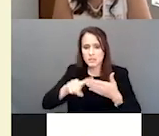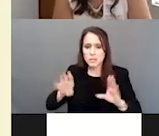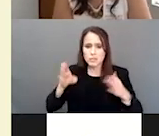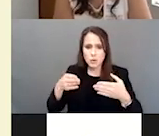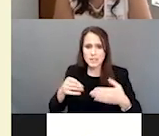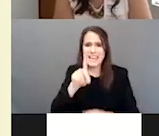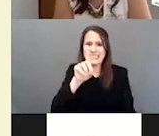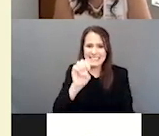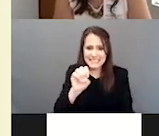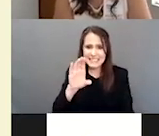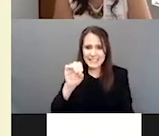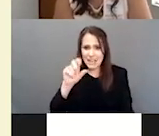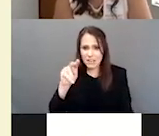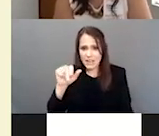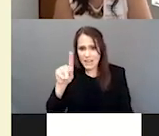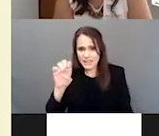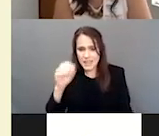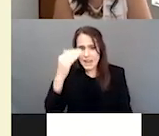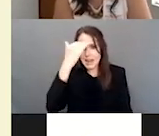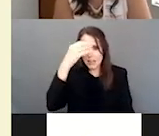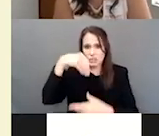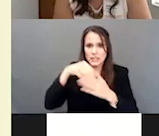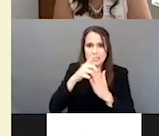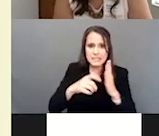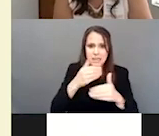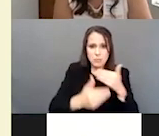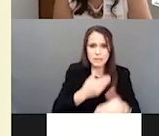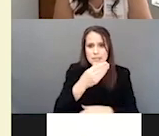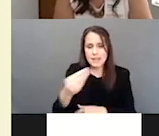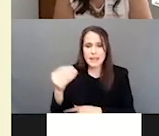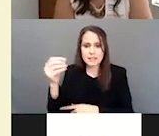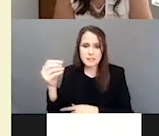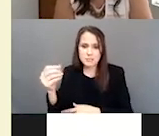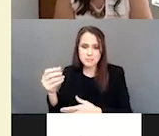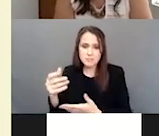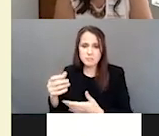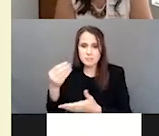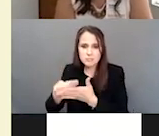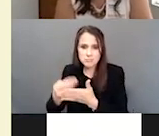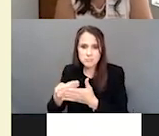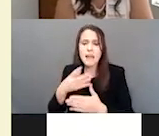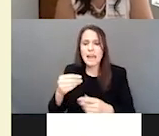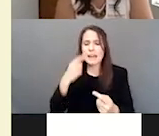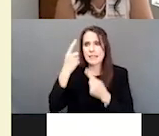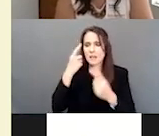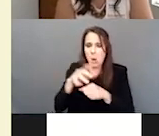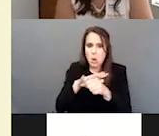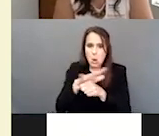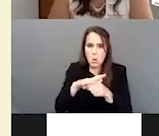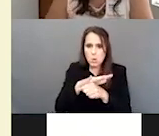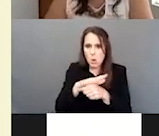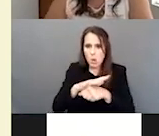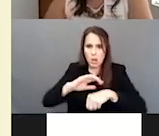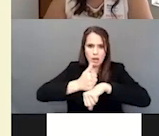decolonizing the production of knowledge in design practice and scholarship, as well as thinking through local cosmologies as the basis for new